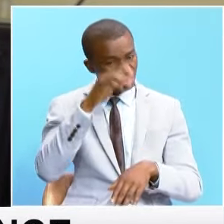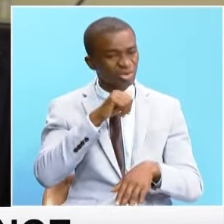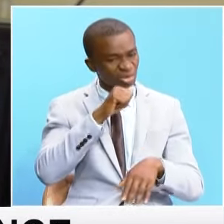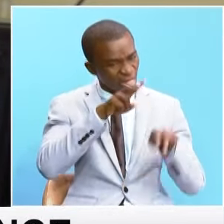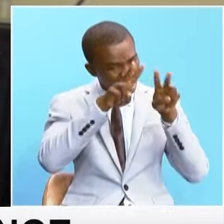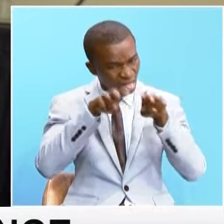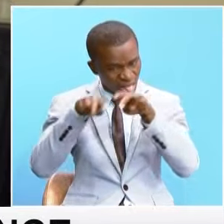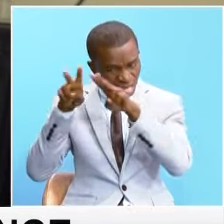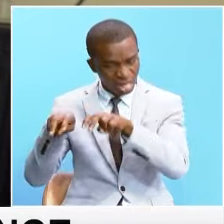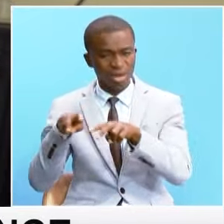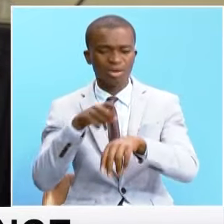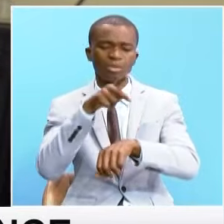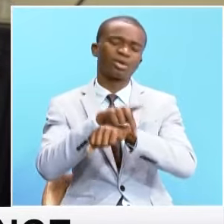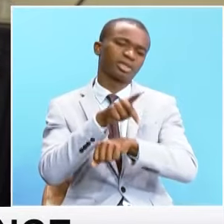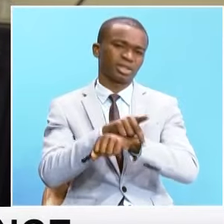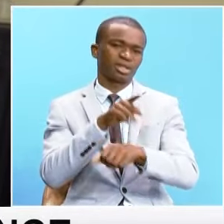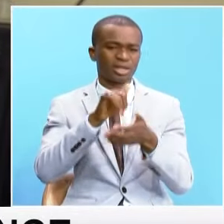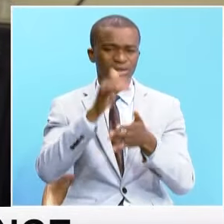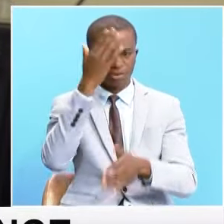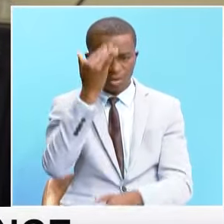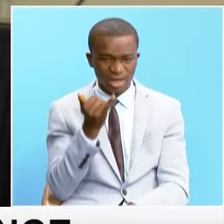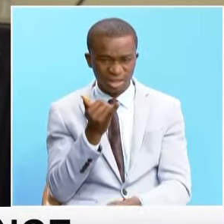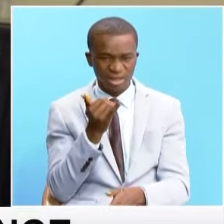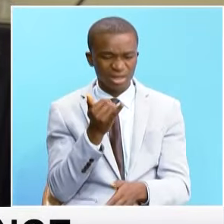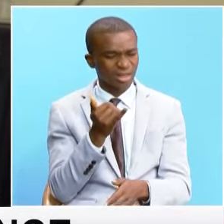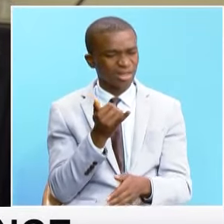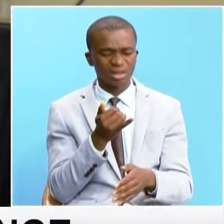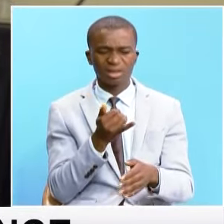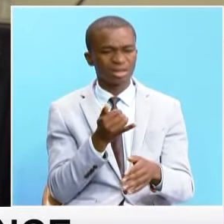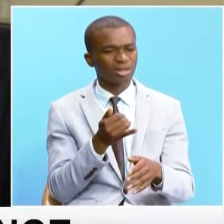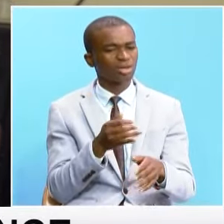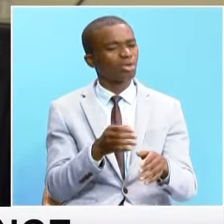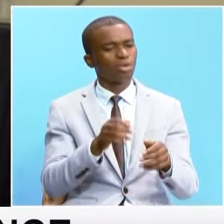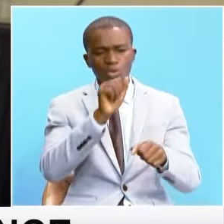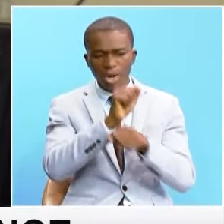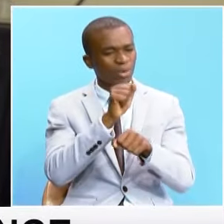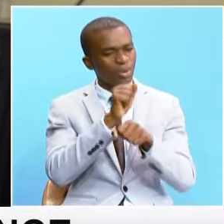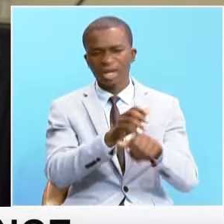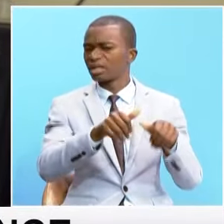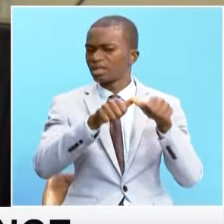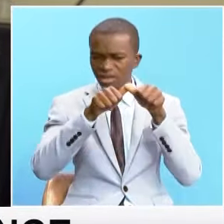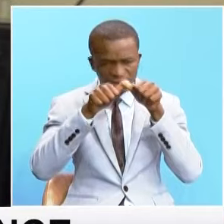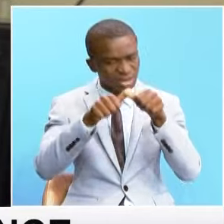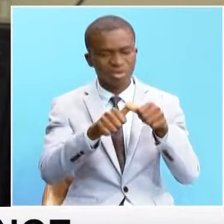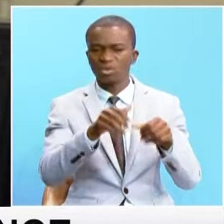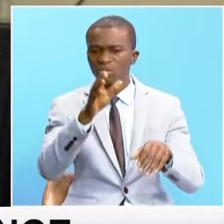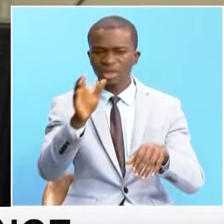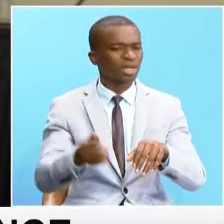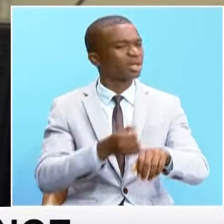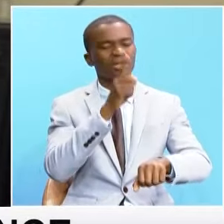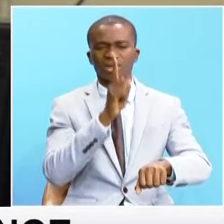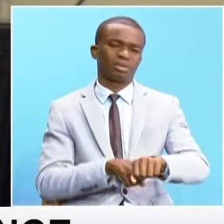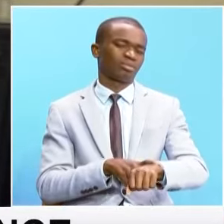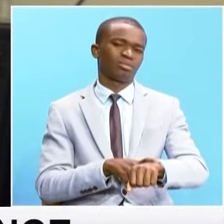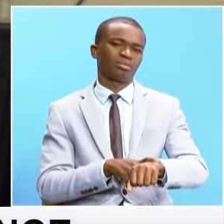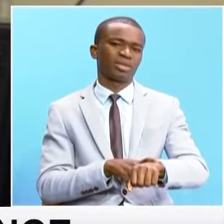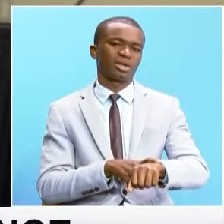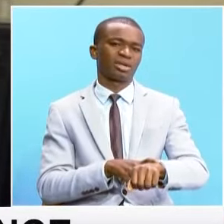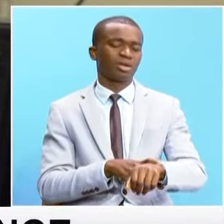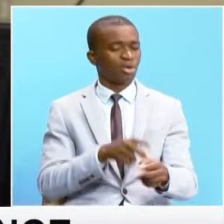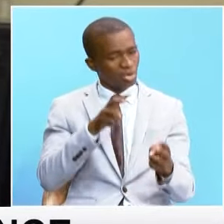award contracts from Lusaka as compared to awarding contracts, even to drill boreholes, contracts to build